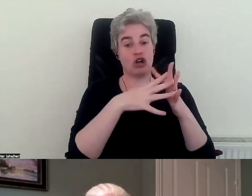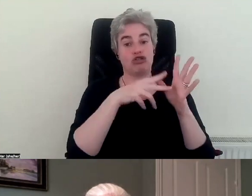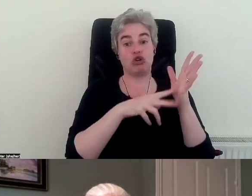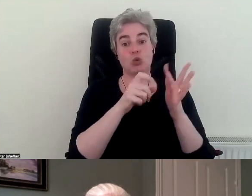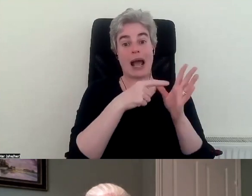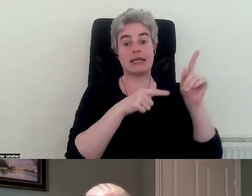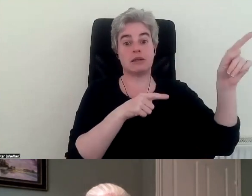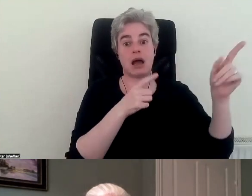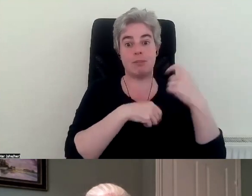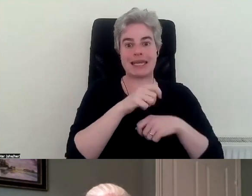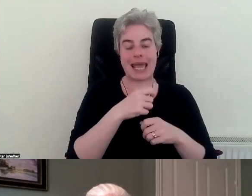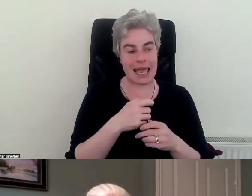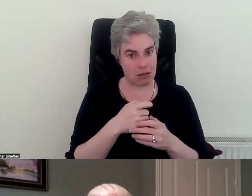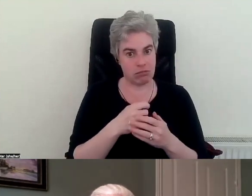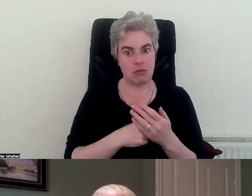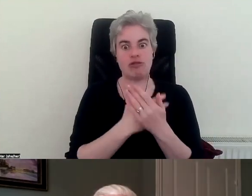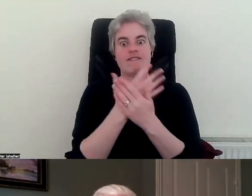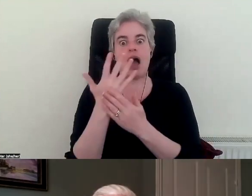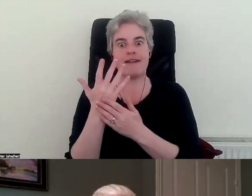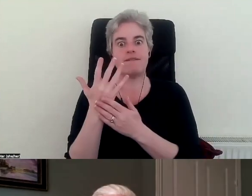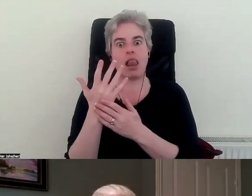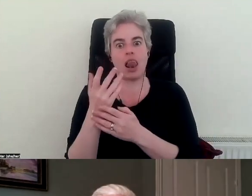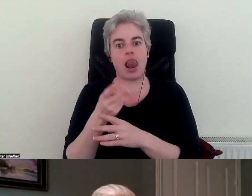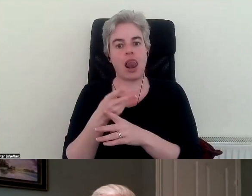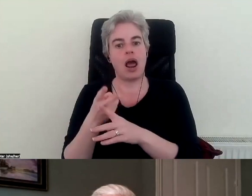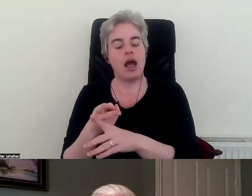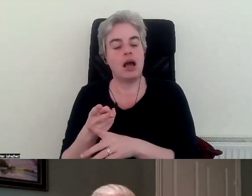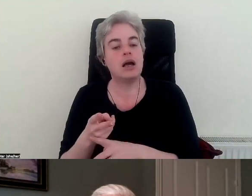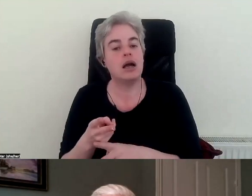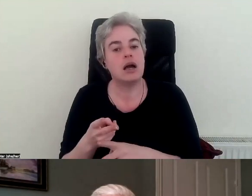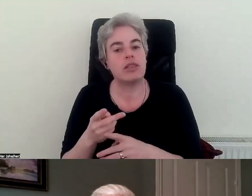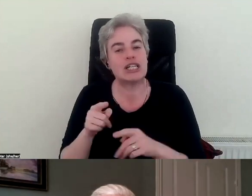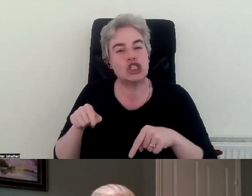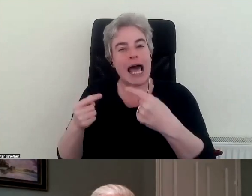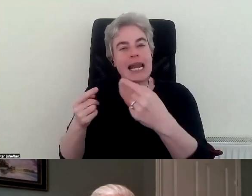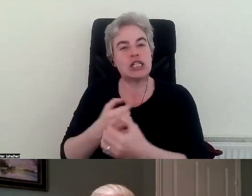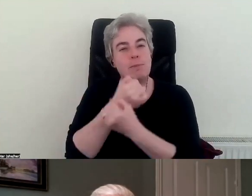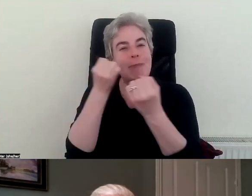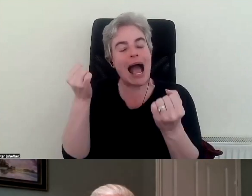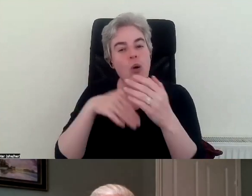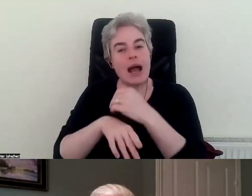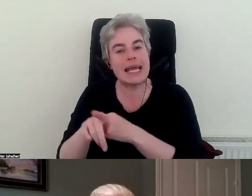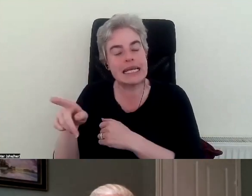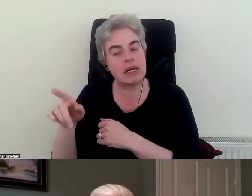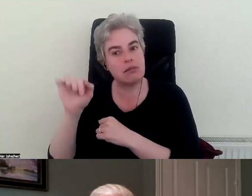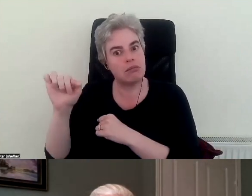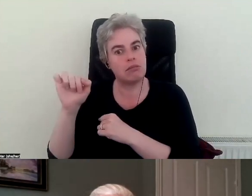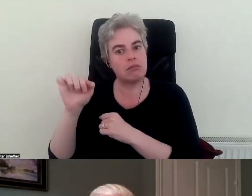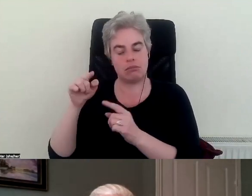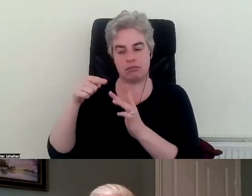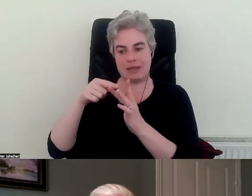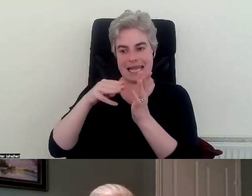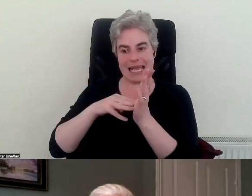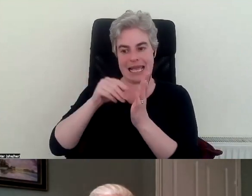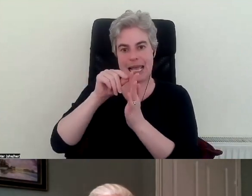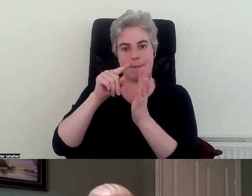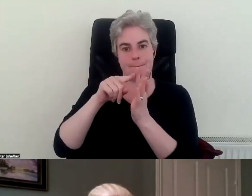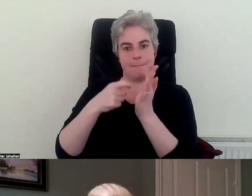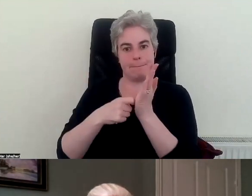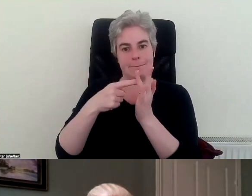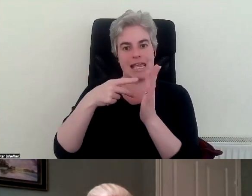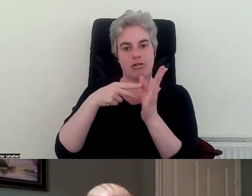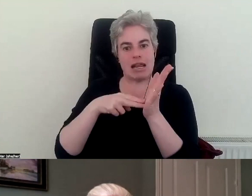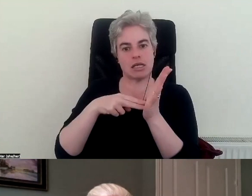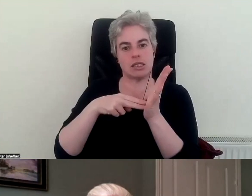that challenged power in imperialist kind of Uganda and